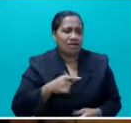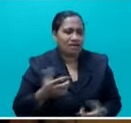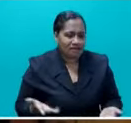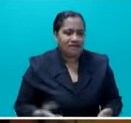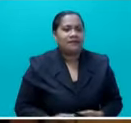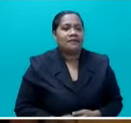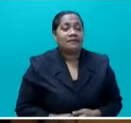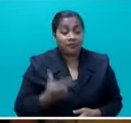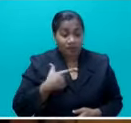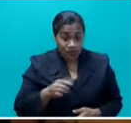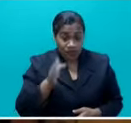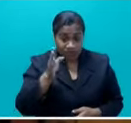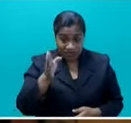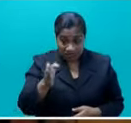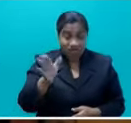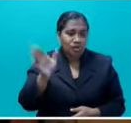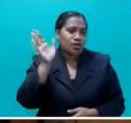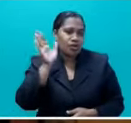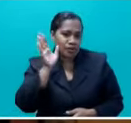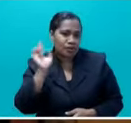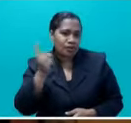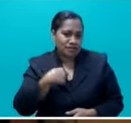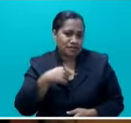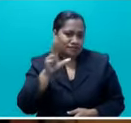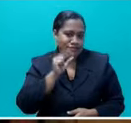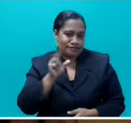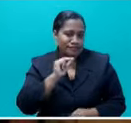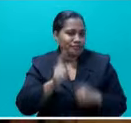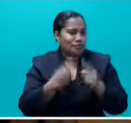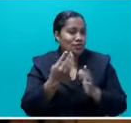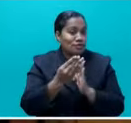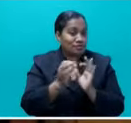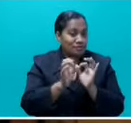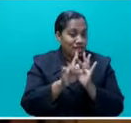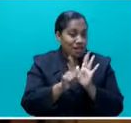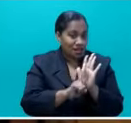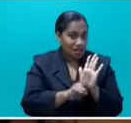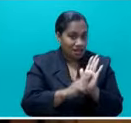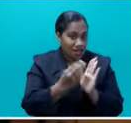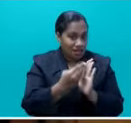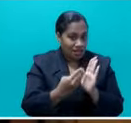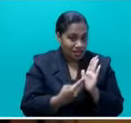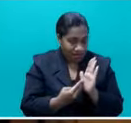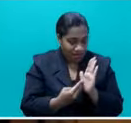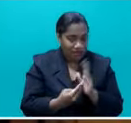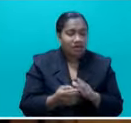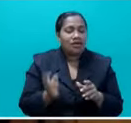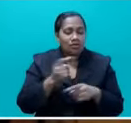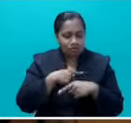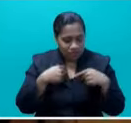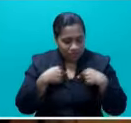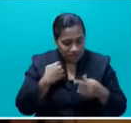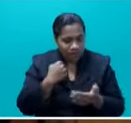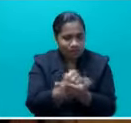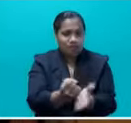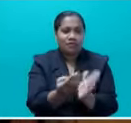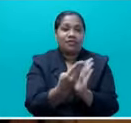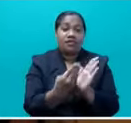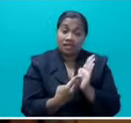He heard what I said about the bill, our position on the bill, we support the bill,